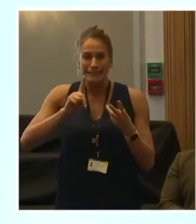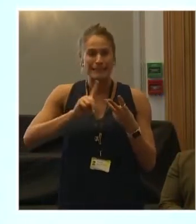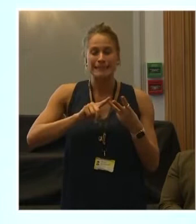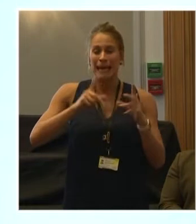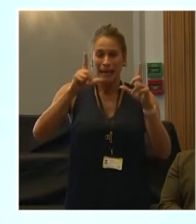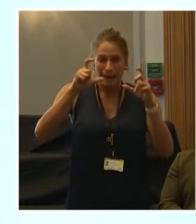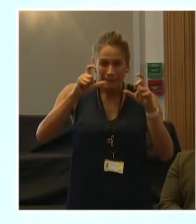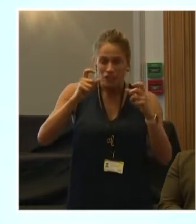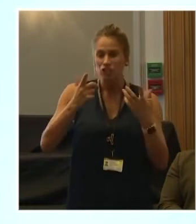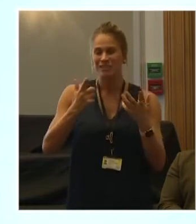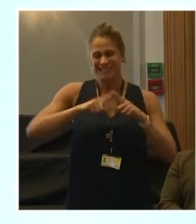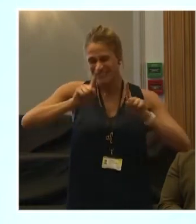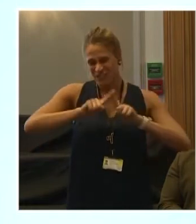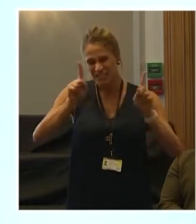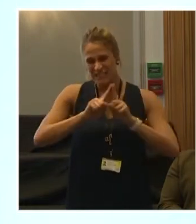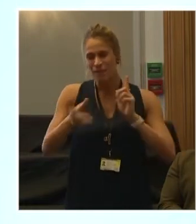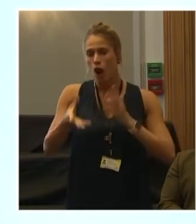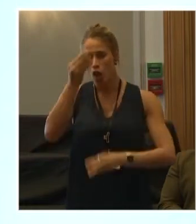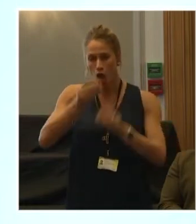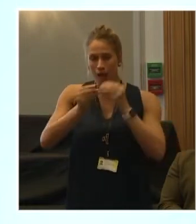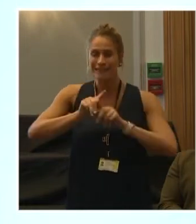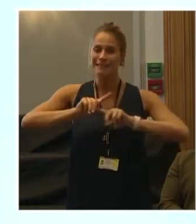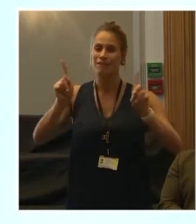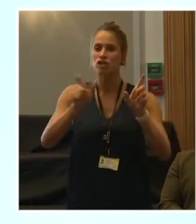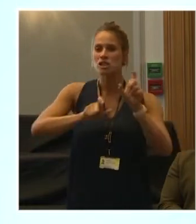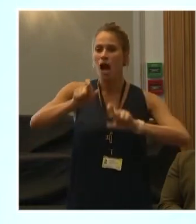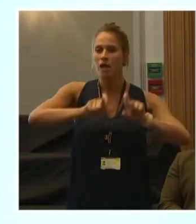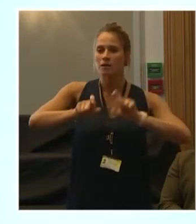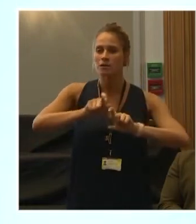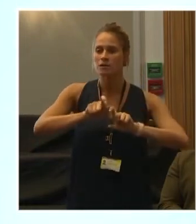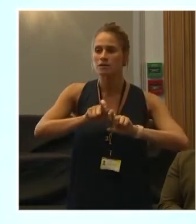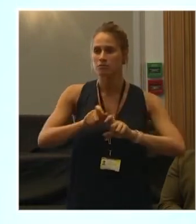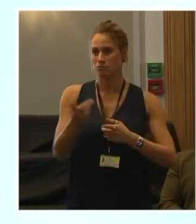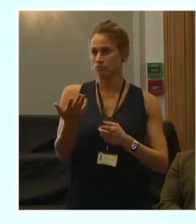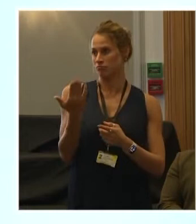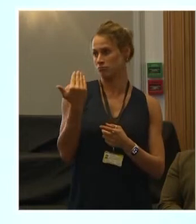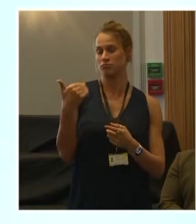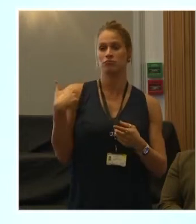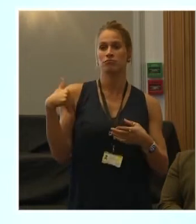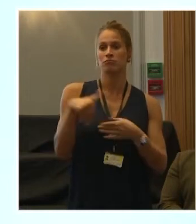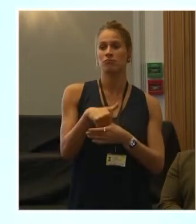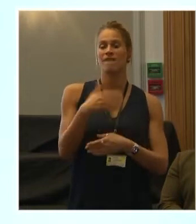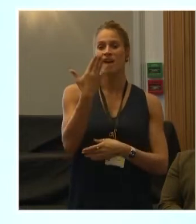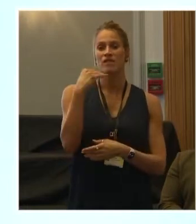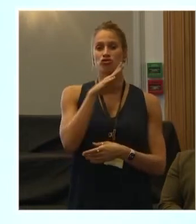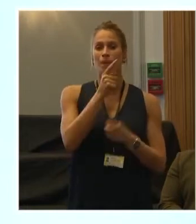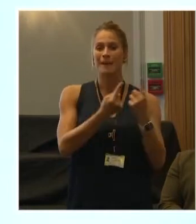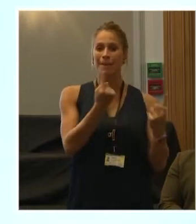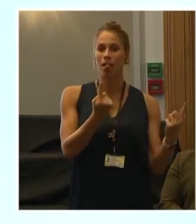imaging to condition-specific scientific talks. Over 500 of you have already joined us for these webinars, and these